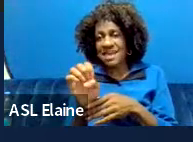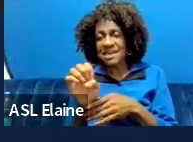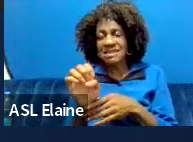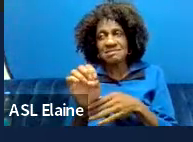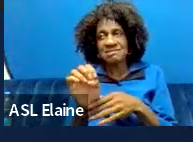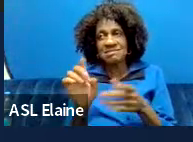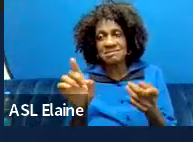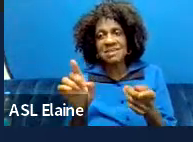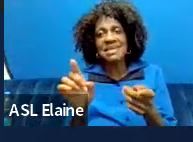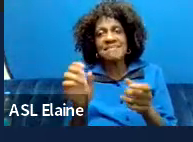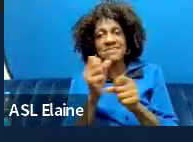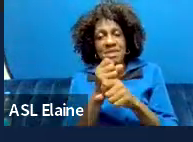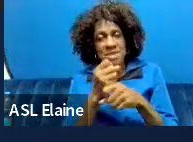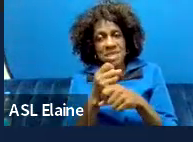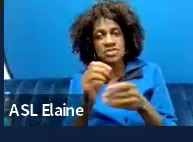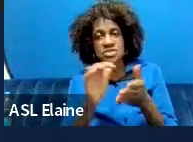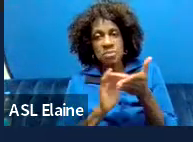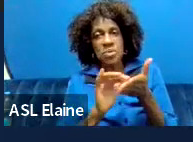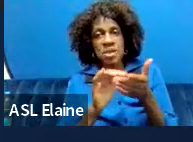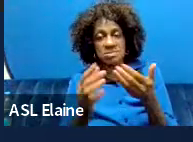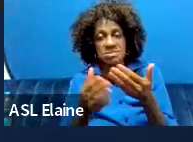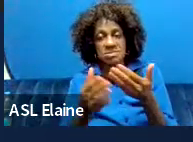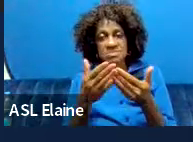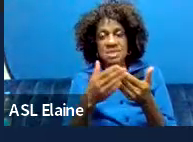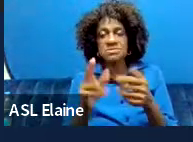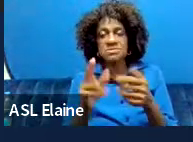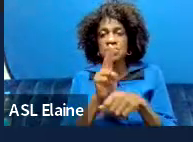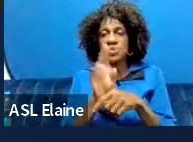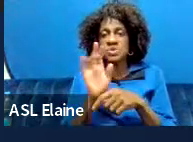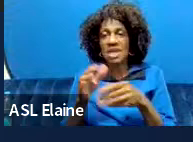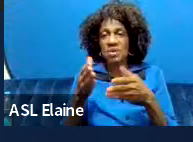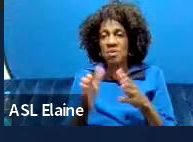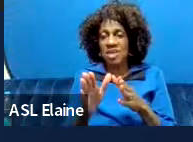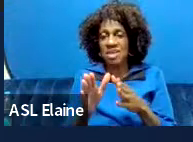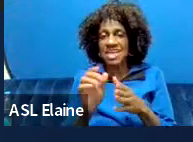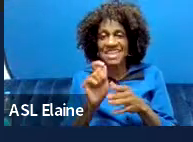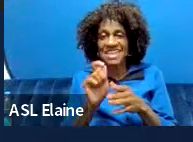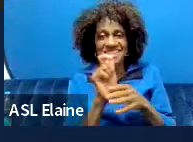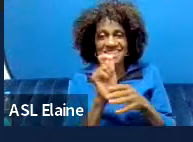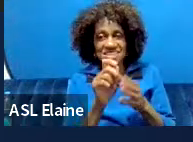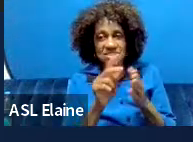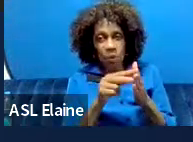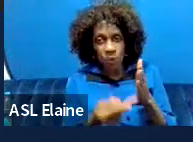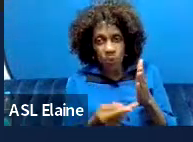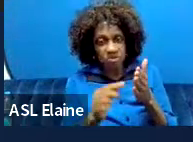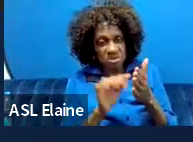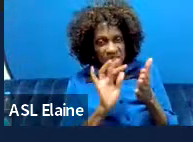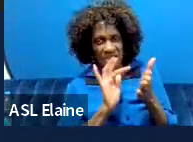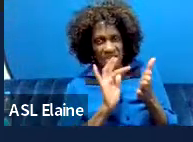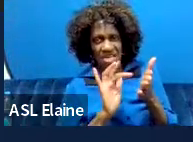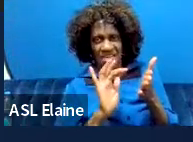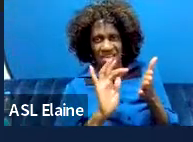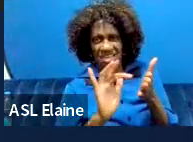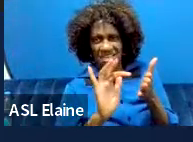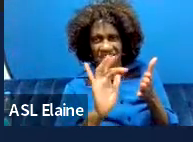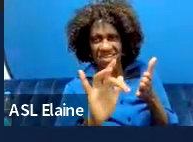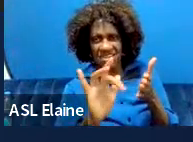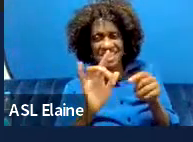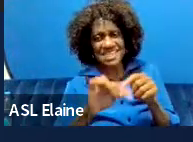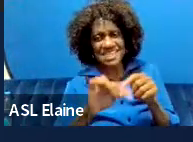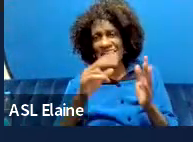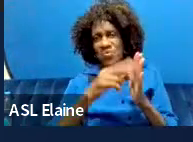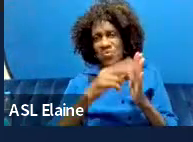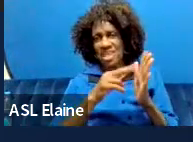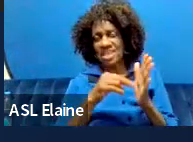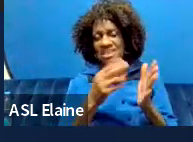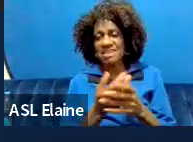about. They make those in Braille sometimes, and they use that method, and their dots are just missing all over the place, and it's not readable. I